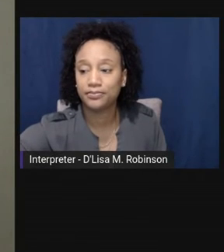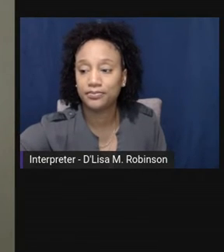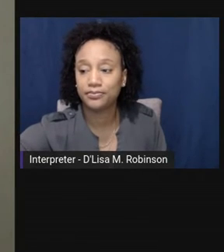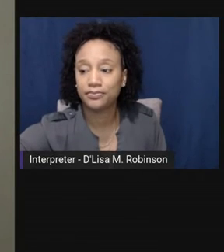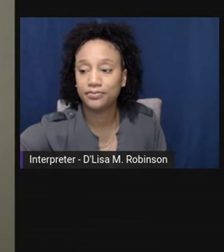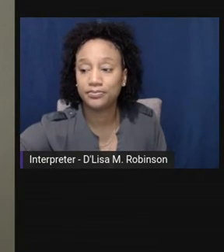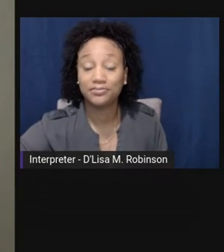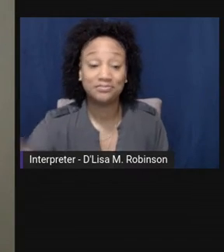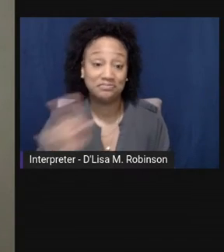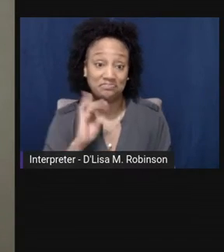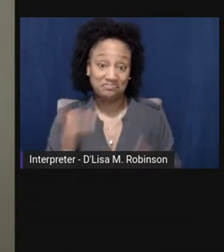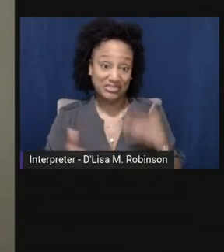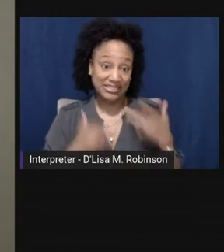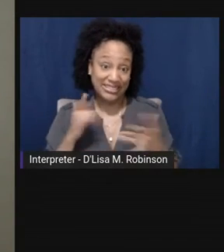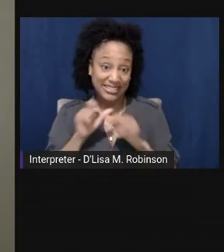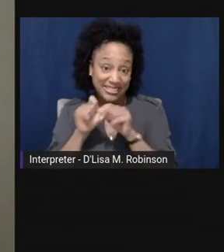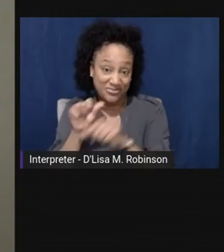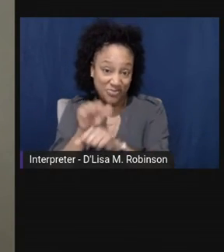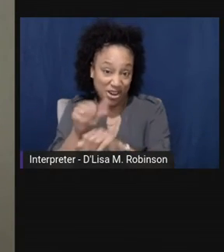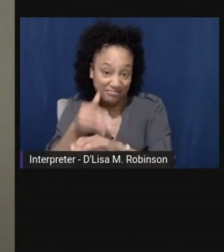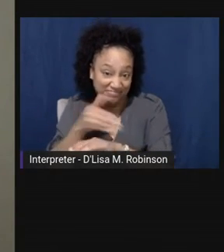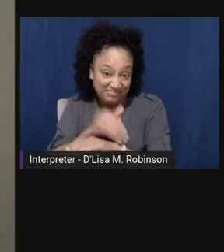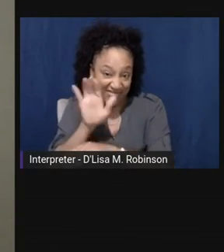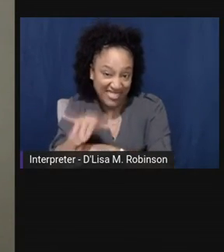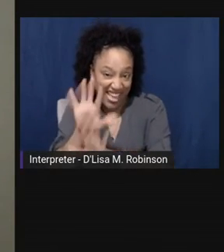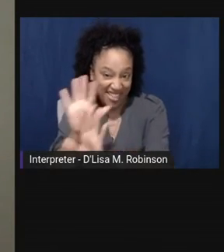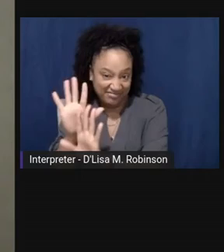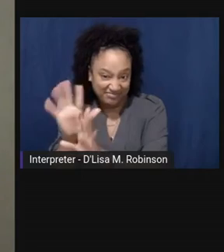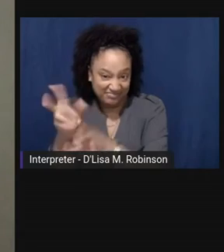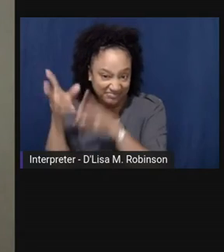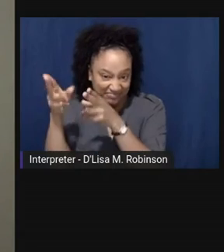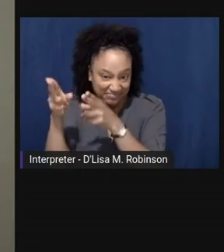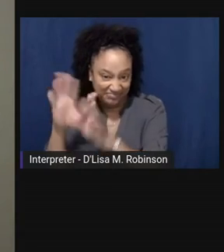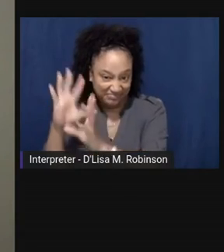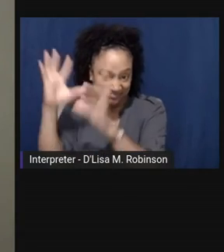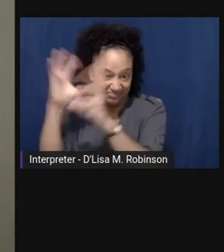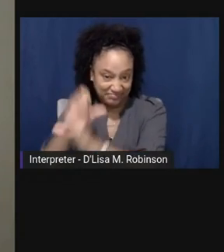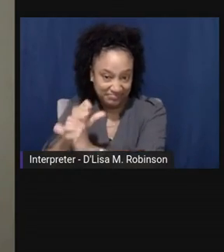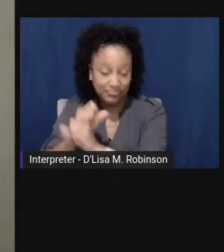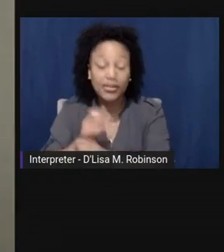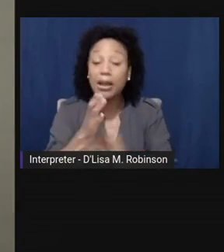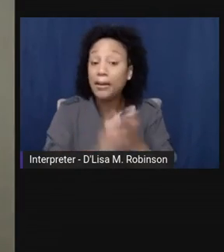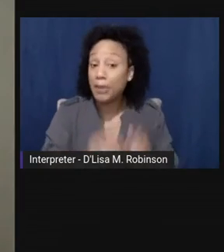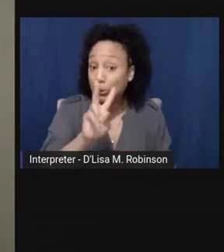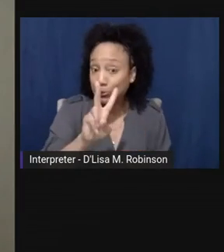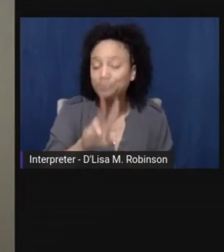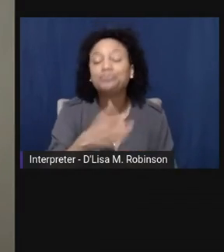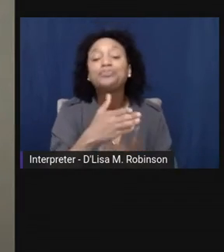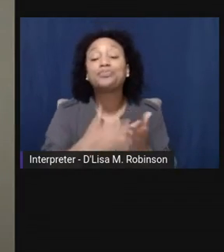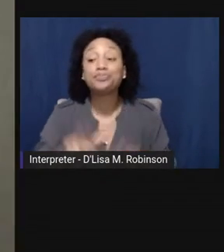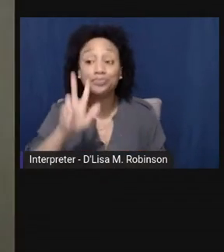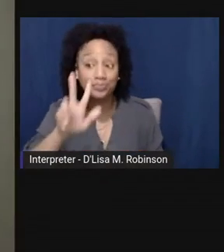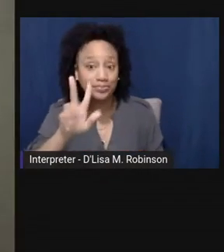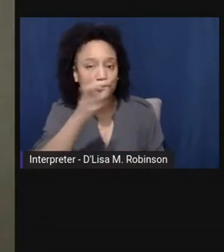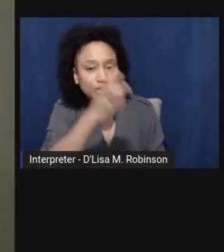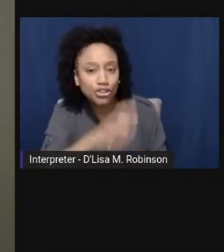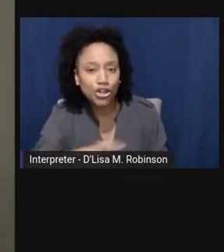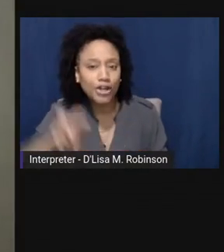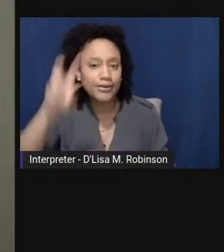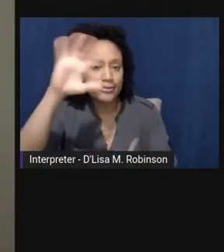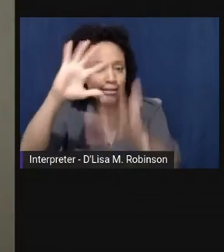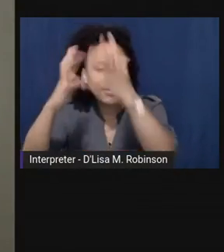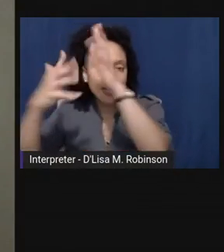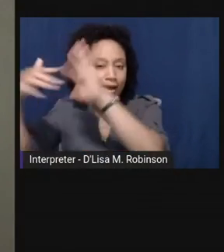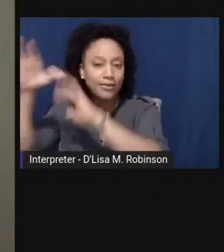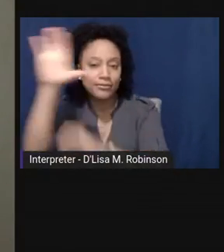I'm really excited to keep working on that. So that's part two. And then in part three, we journey into the cloud in